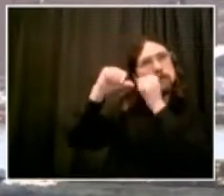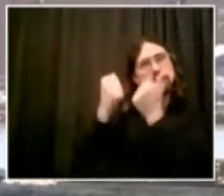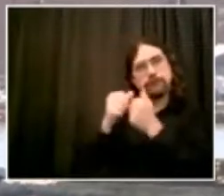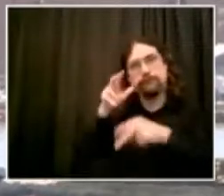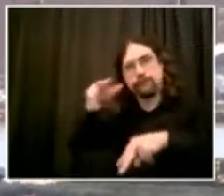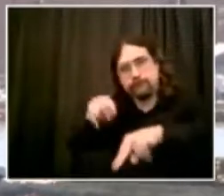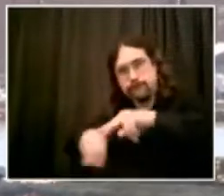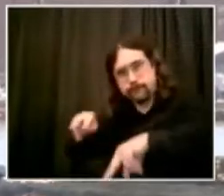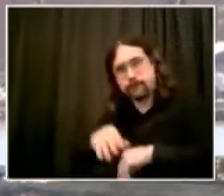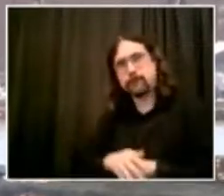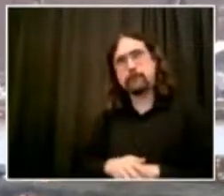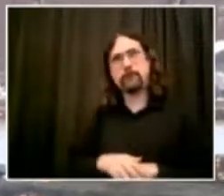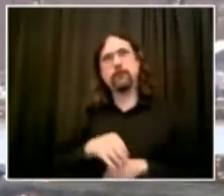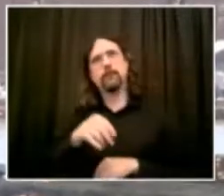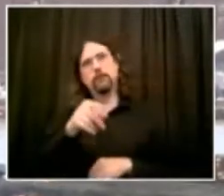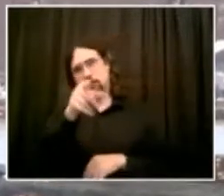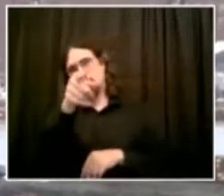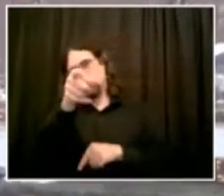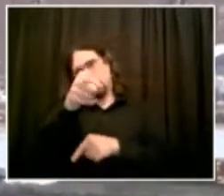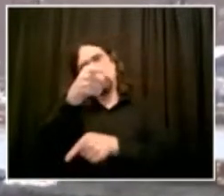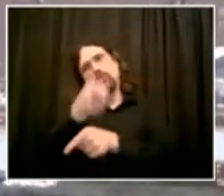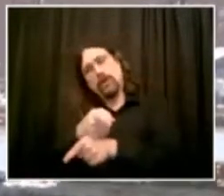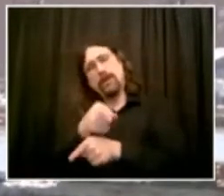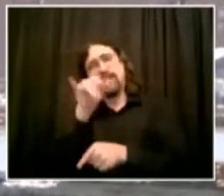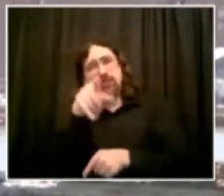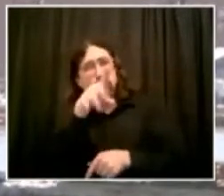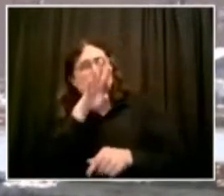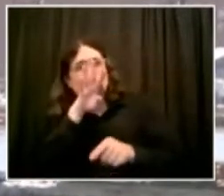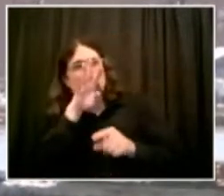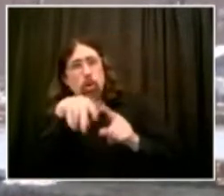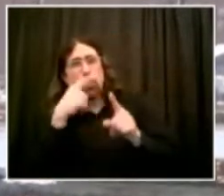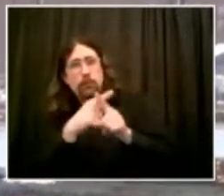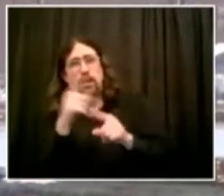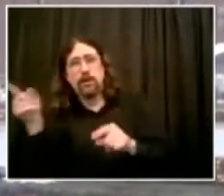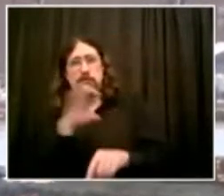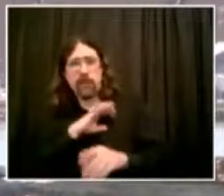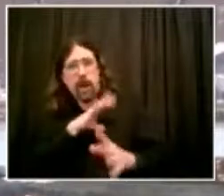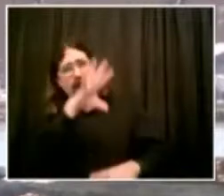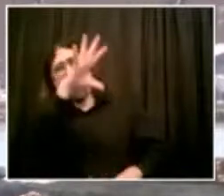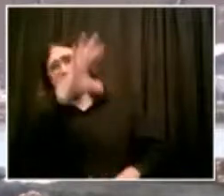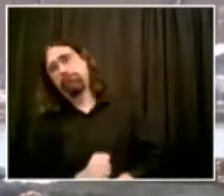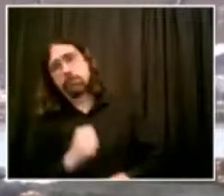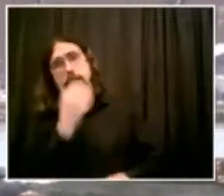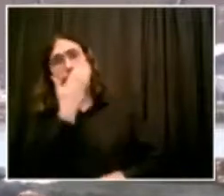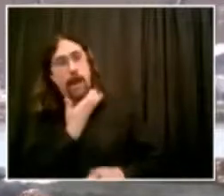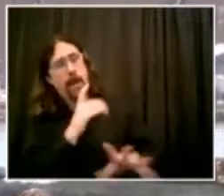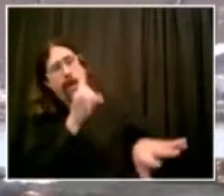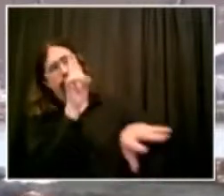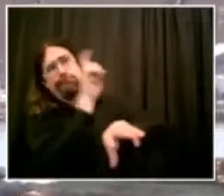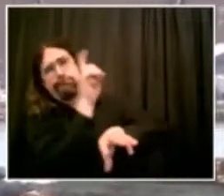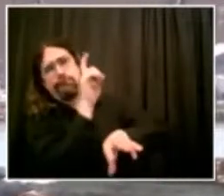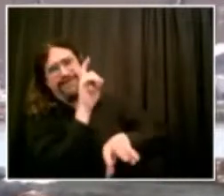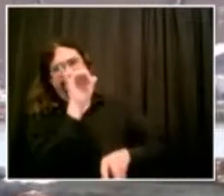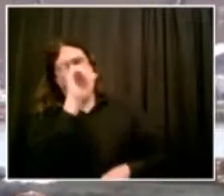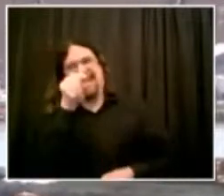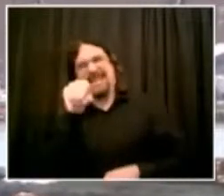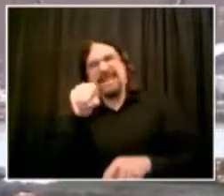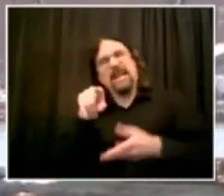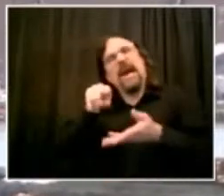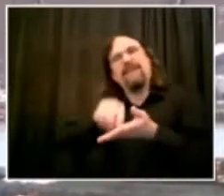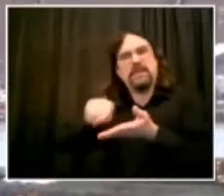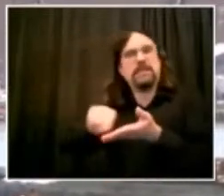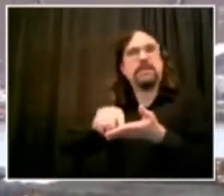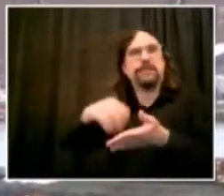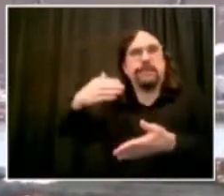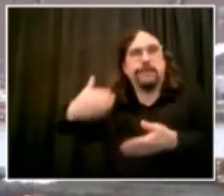incident. You heard on Saturday about the two officers who were suspended, and now there will be a further proceeding